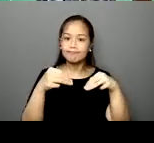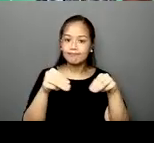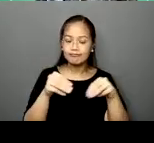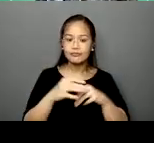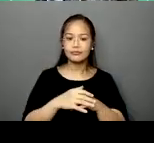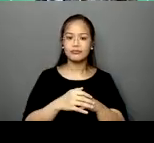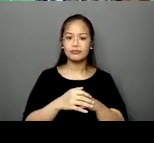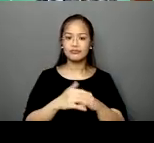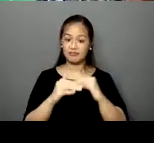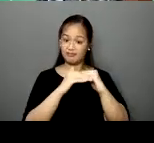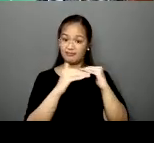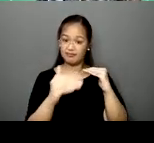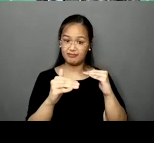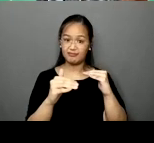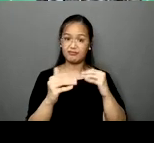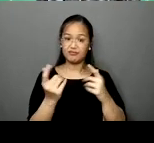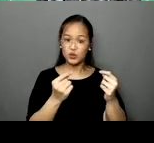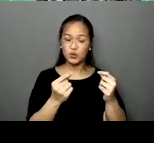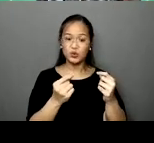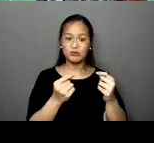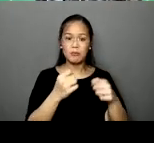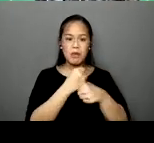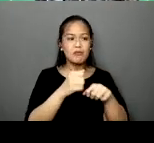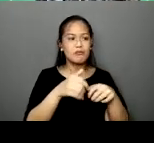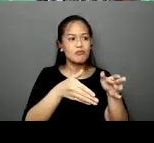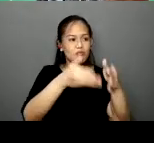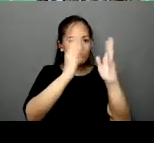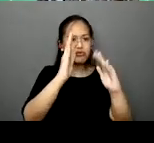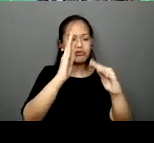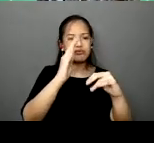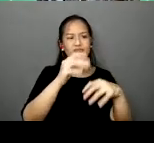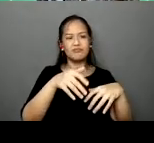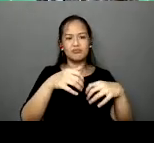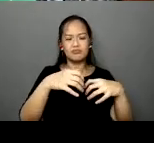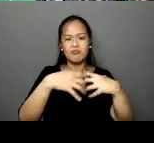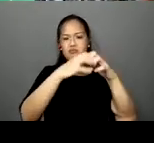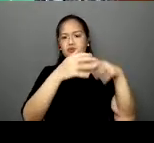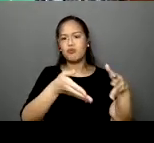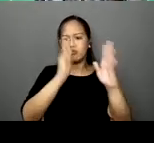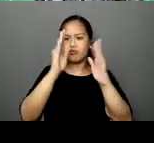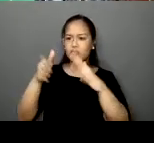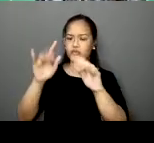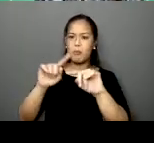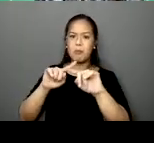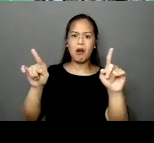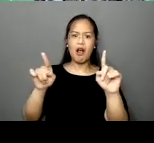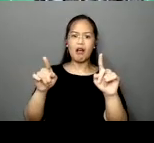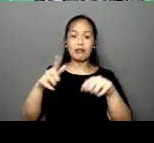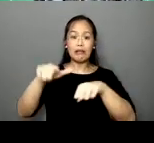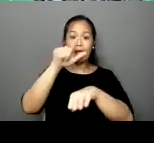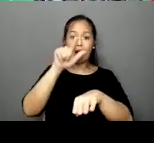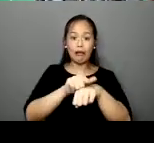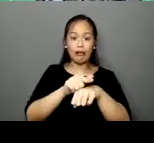it a sustainable practice to continue to develop this land when the land is becoming more limited? Or will the act of you developing this